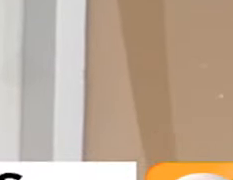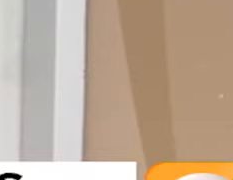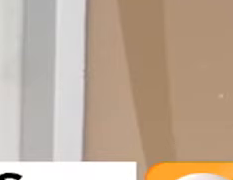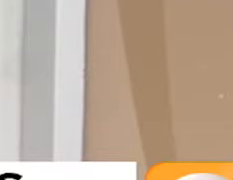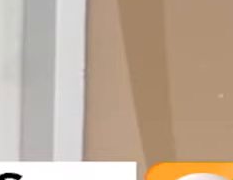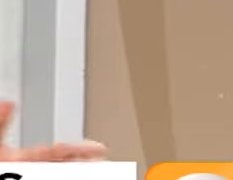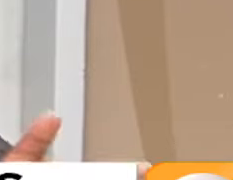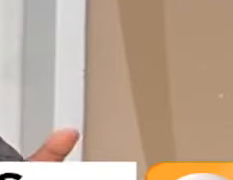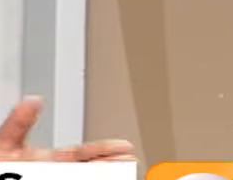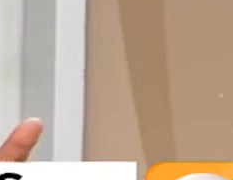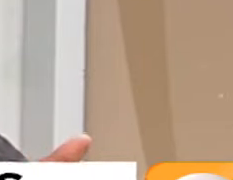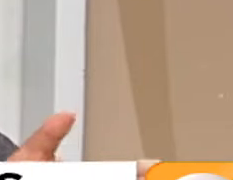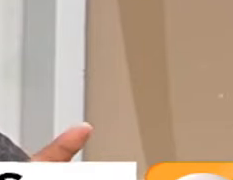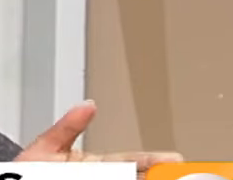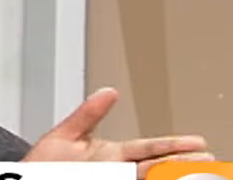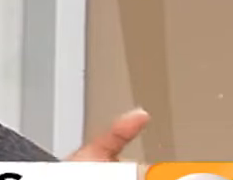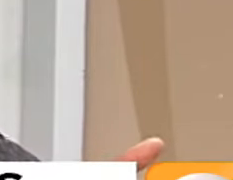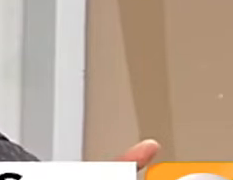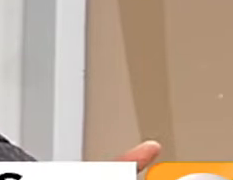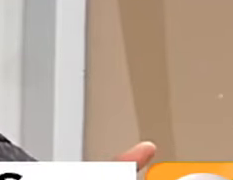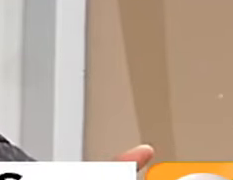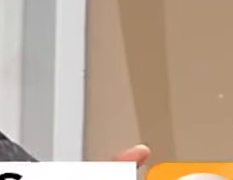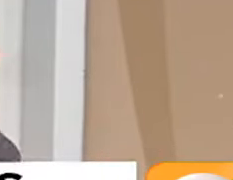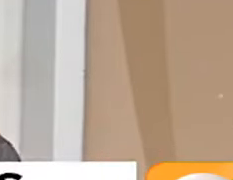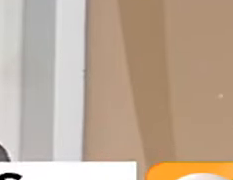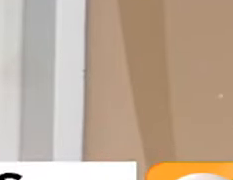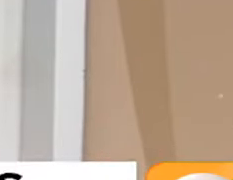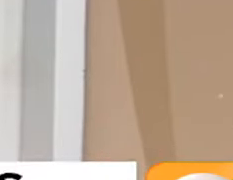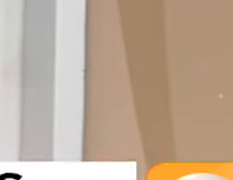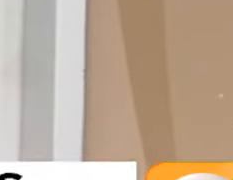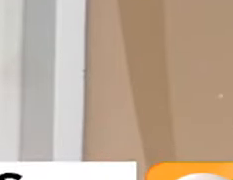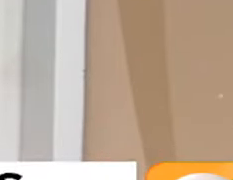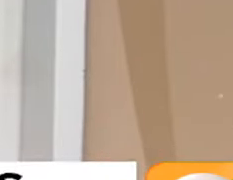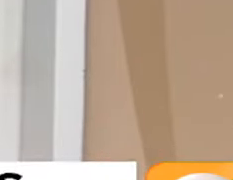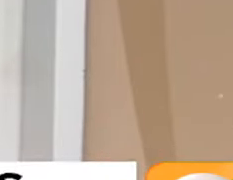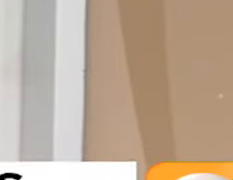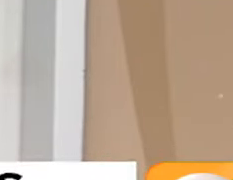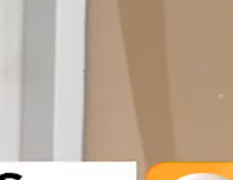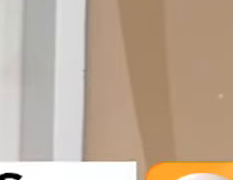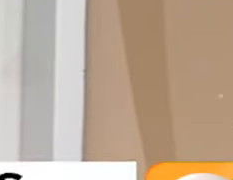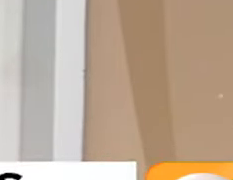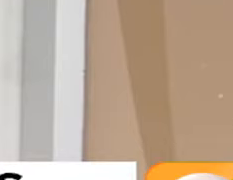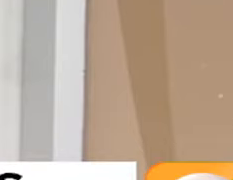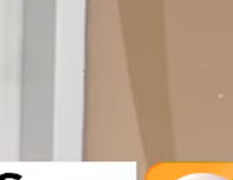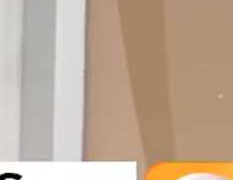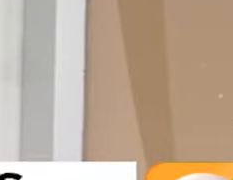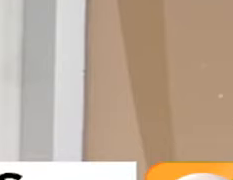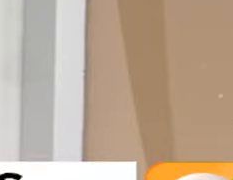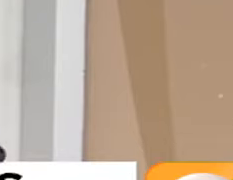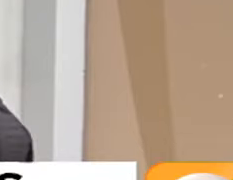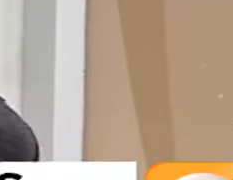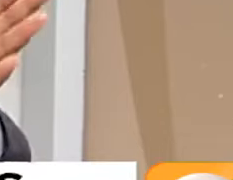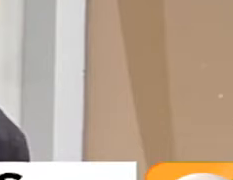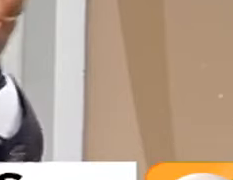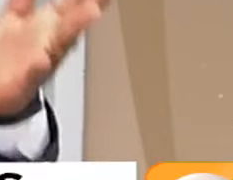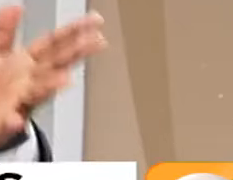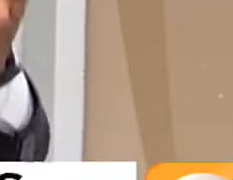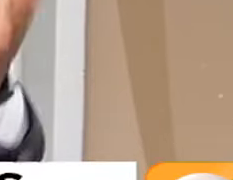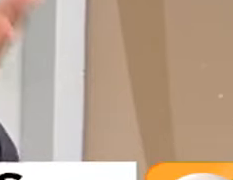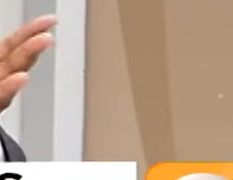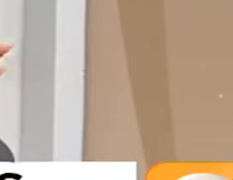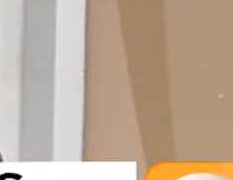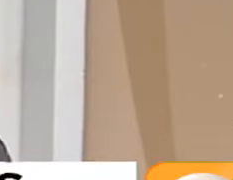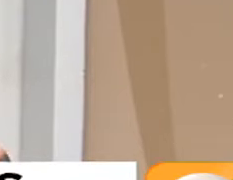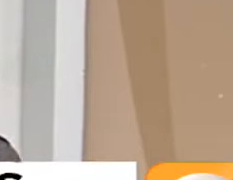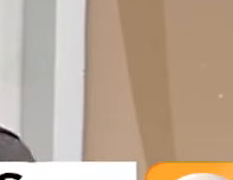super alliance, similar to what we saw in 2002. And actually, he mentioned about it on something of the